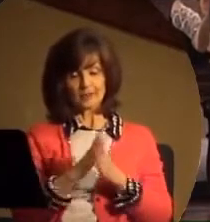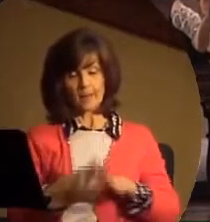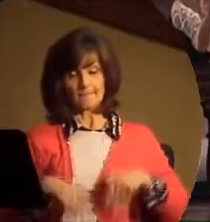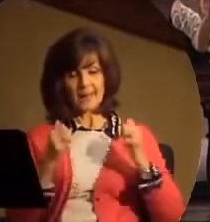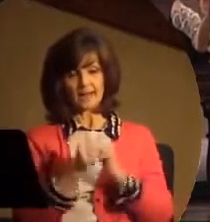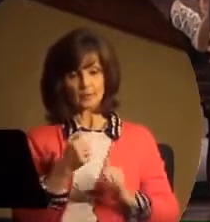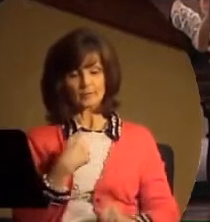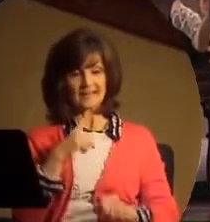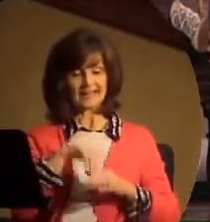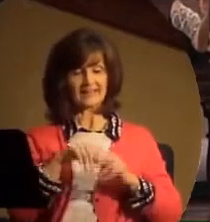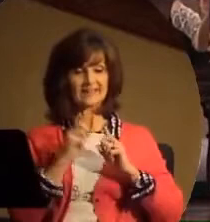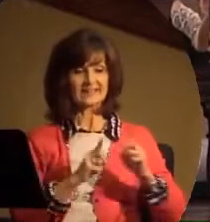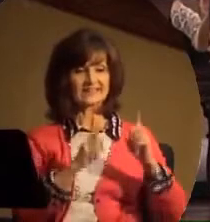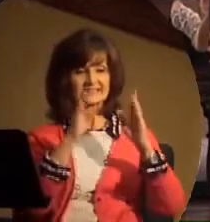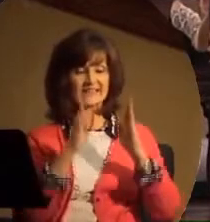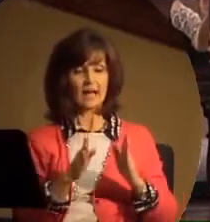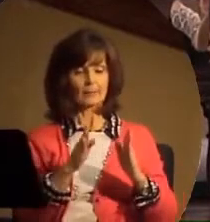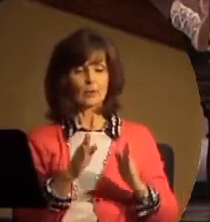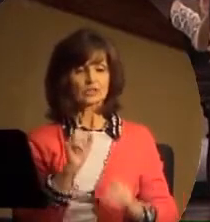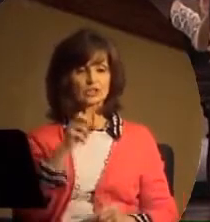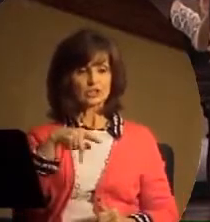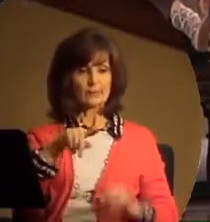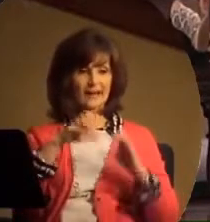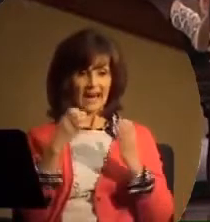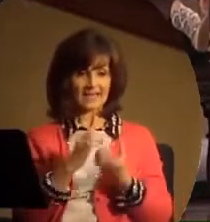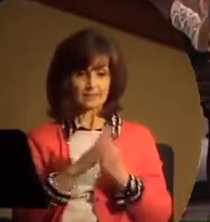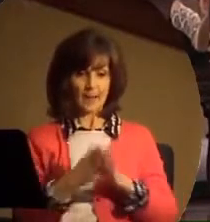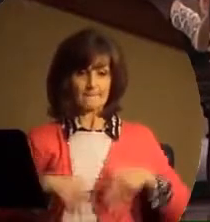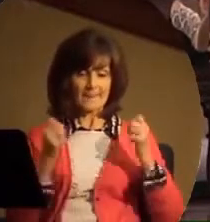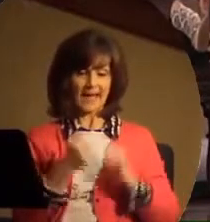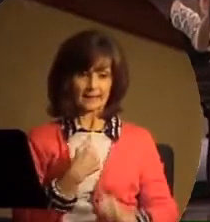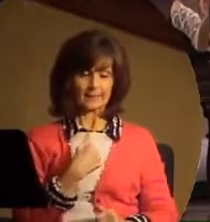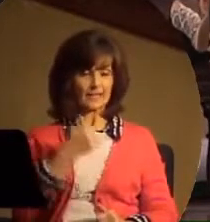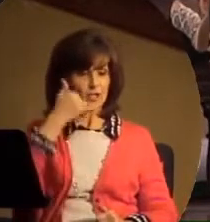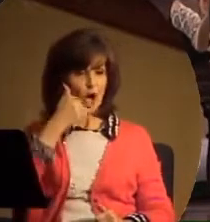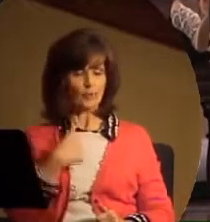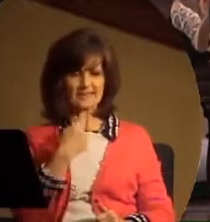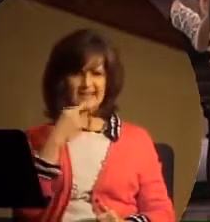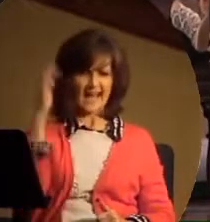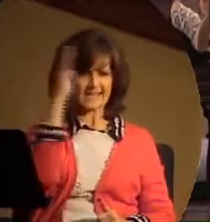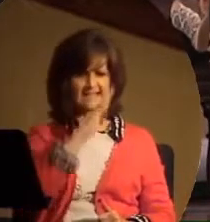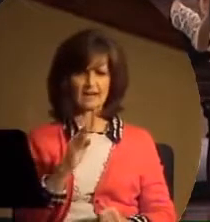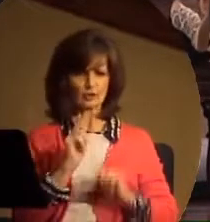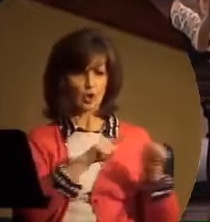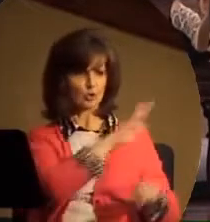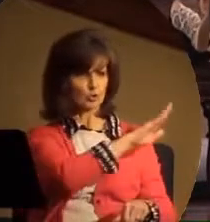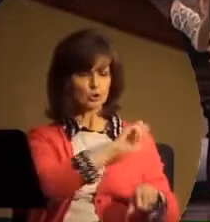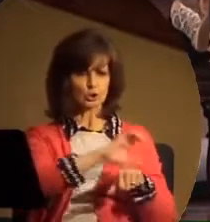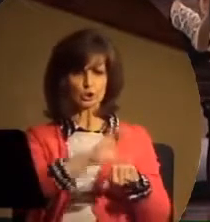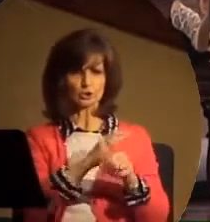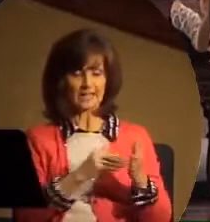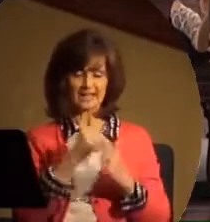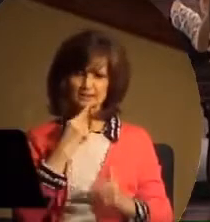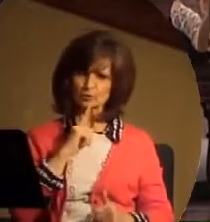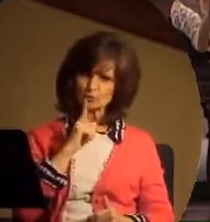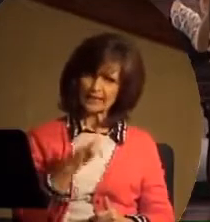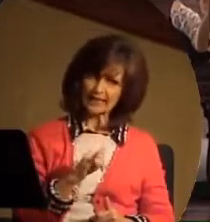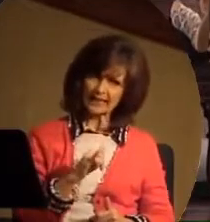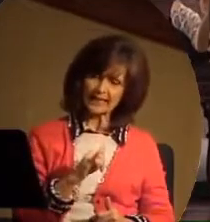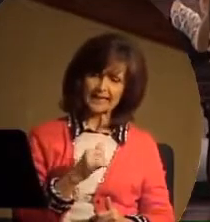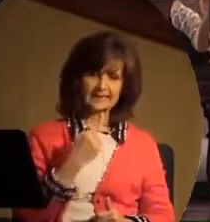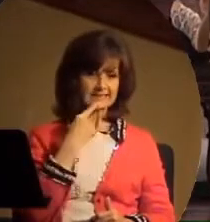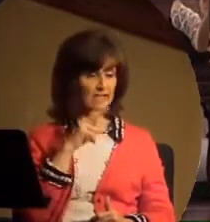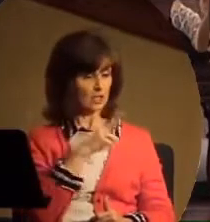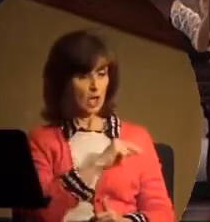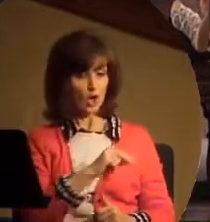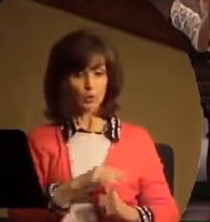was in the discipleship class years ago. And he got mad at me, called me one day and said, "I ain't never coming back to church again." I said, "Really?" He said,